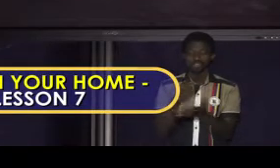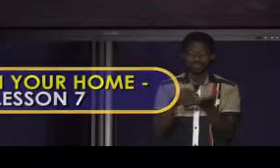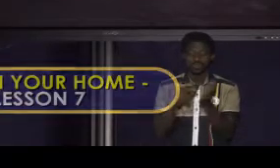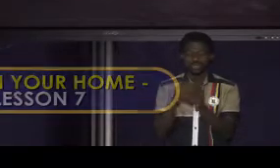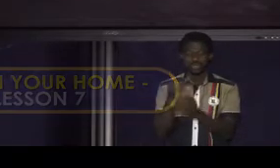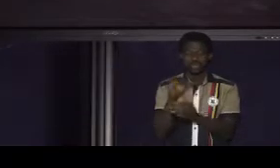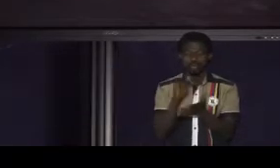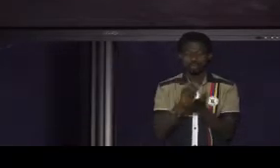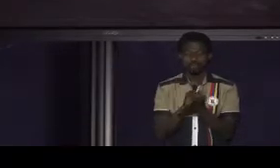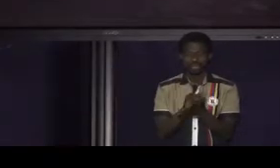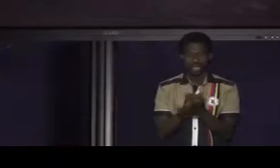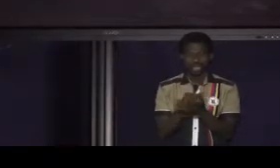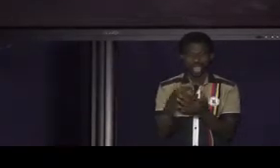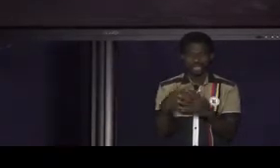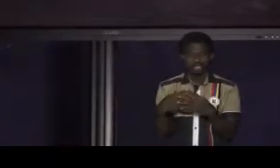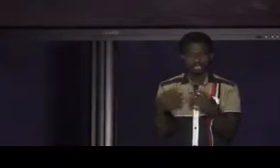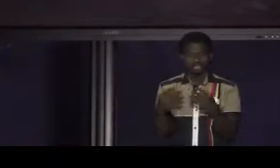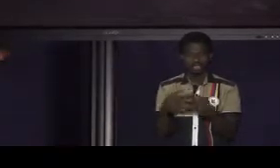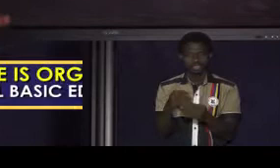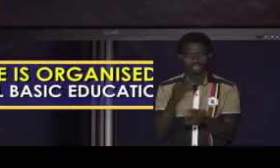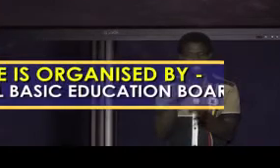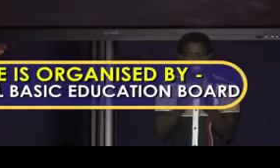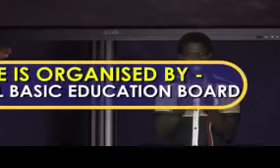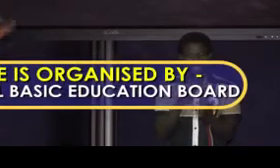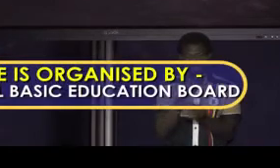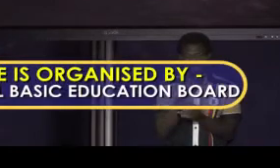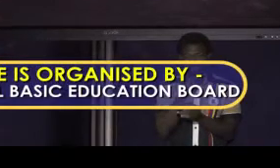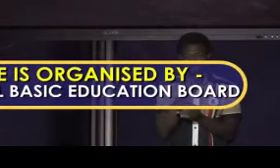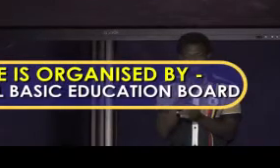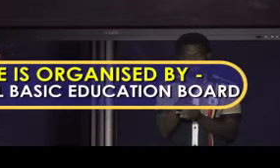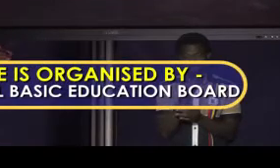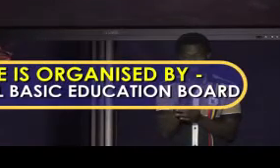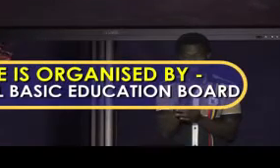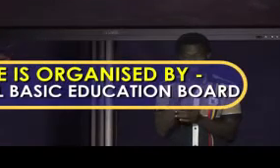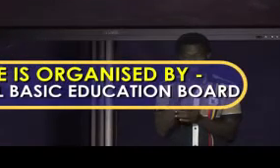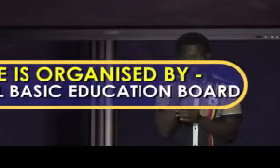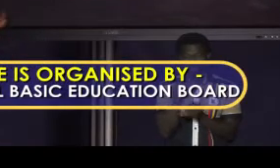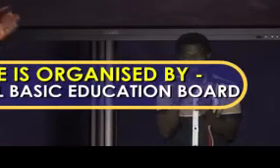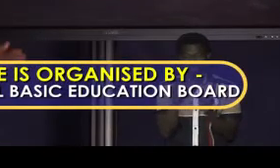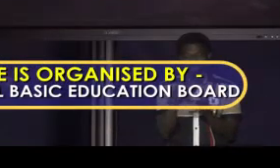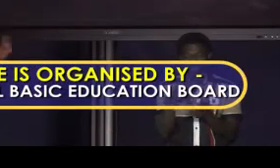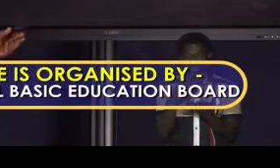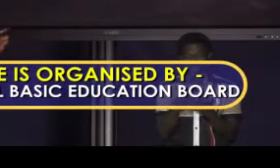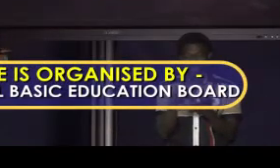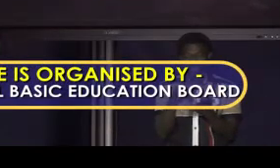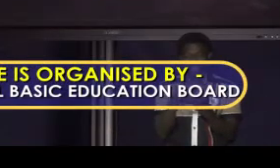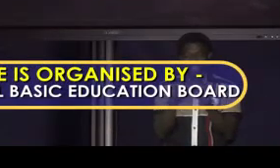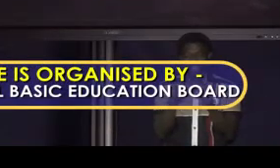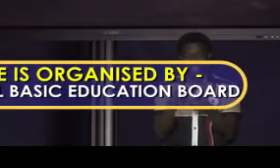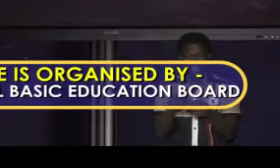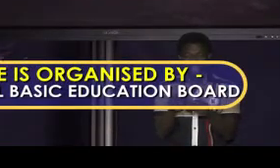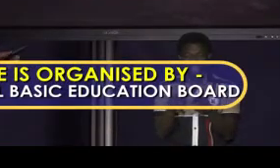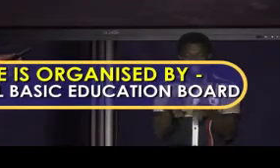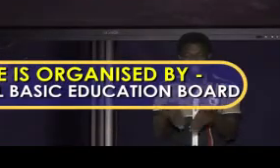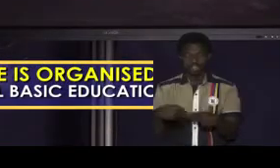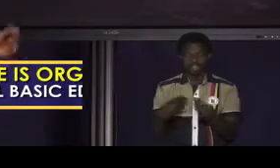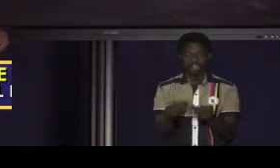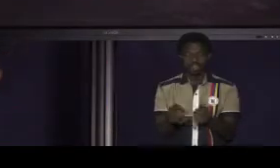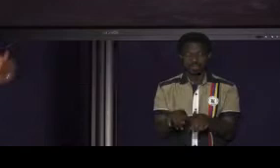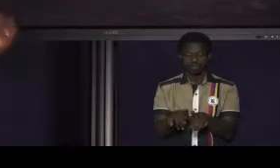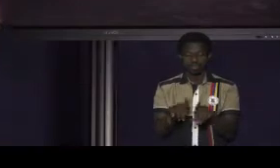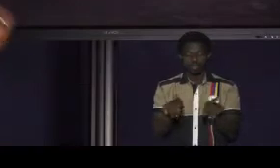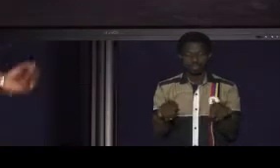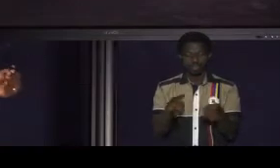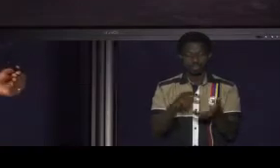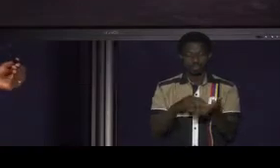that particular sentence. If not properly punctuated, it can give a different meaning to